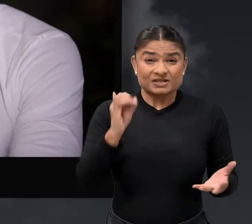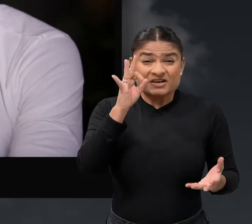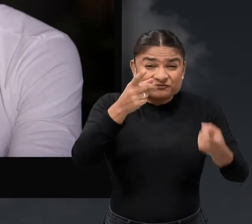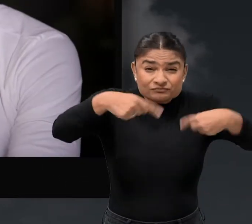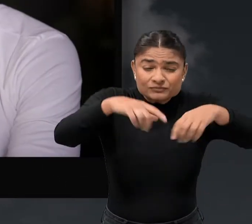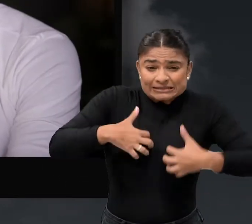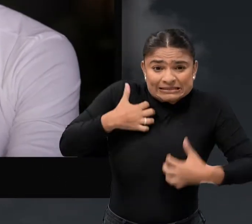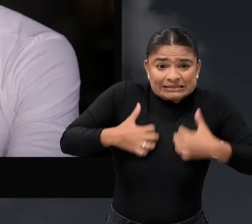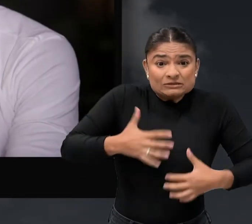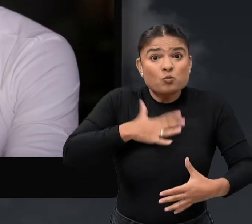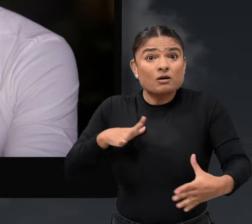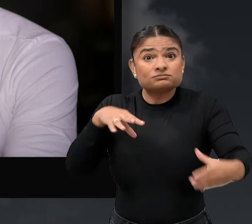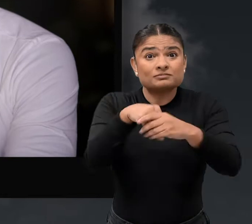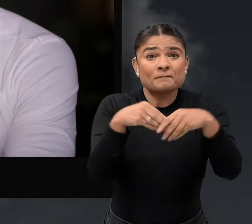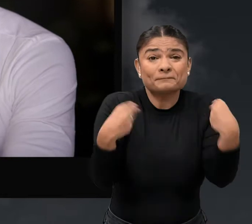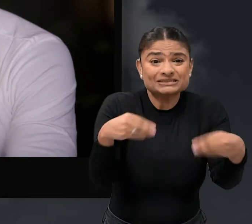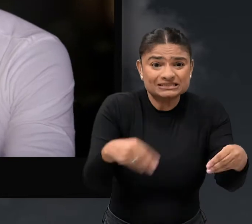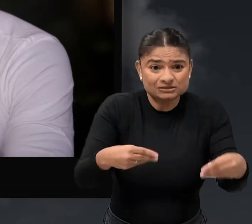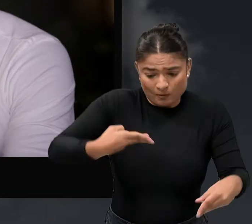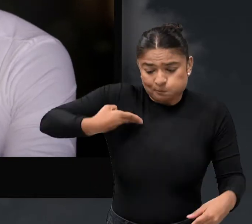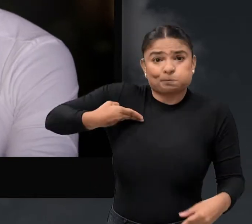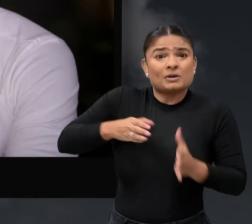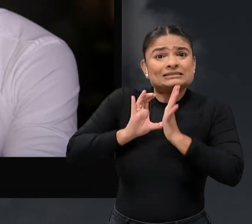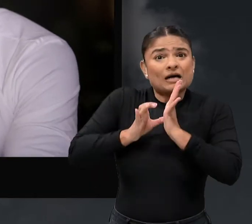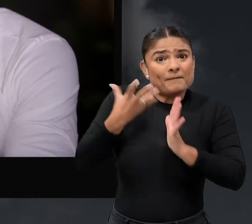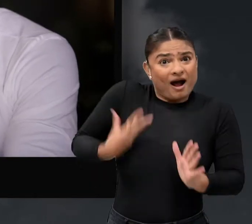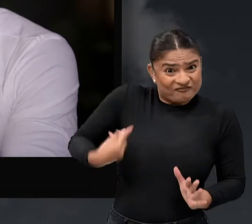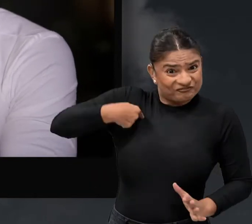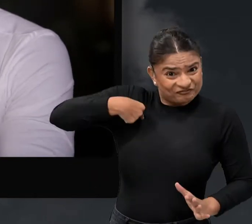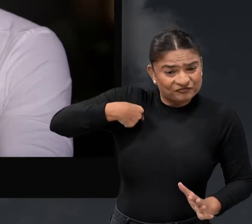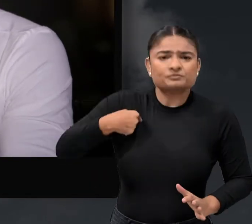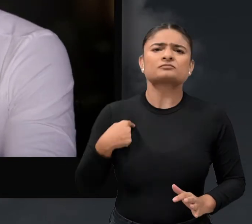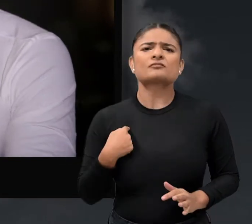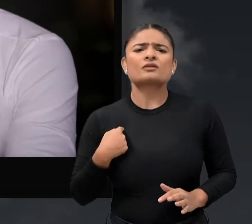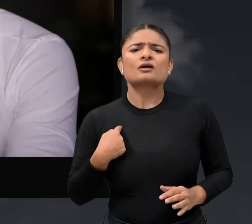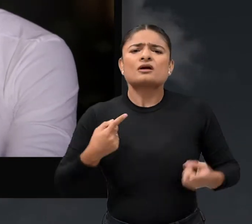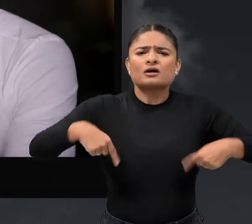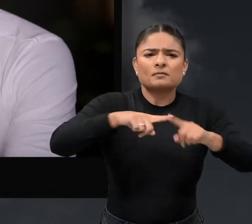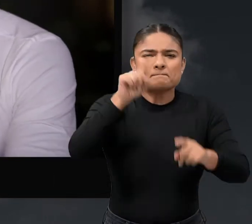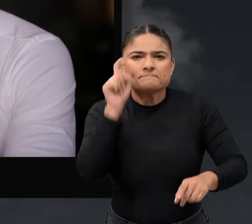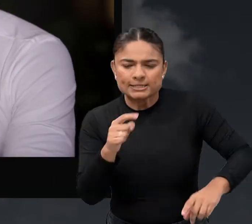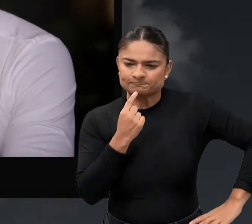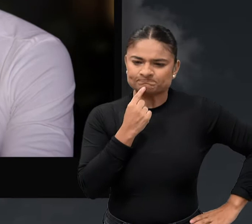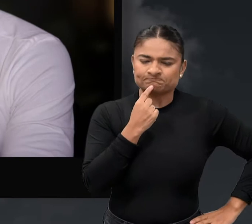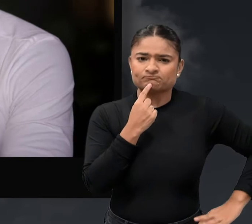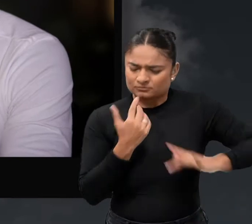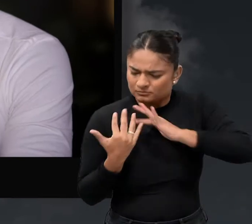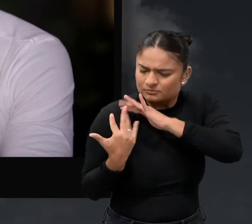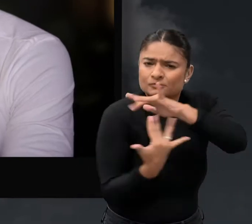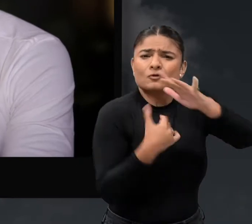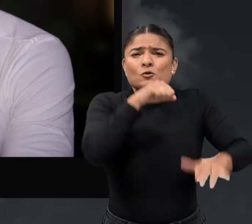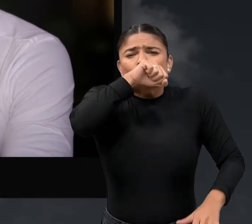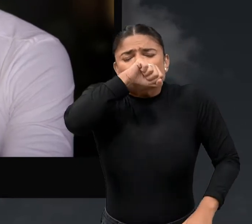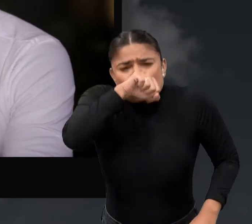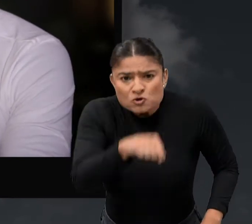Actually, if ufuna ukuba ku-business or umuntu who lives with a disability, you have to find